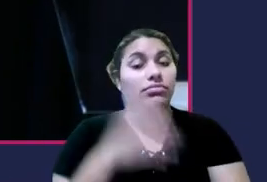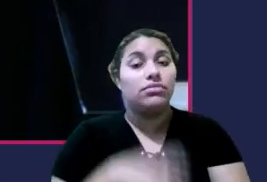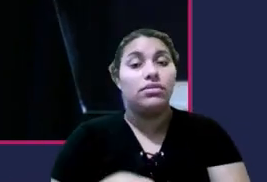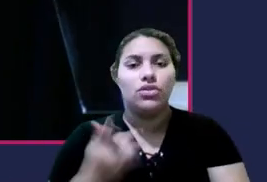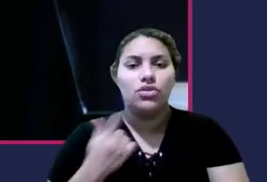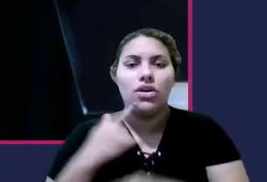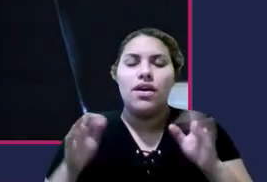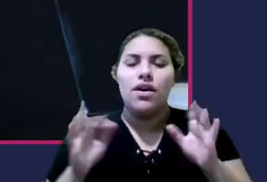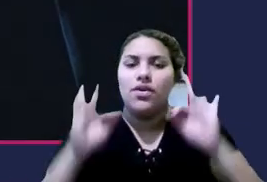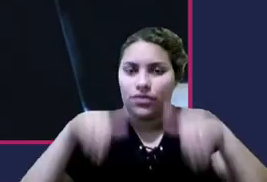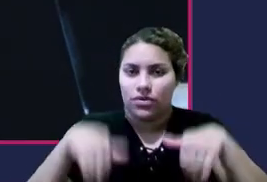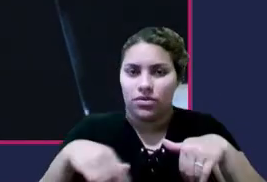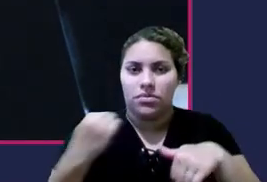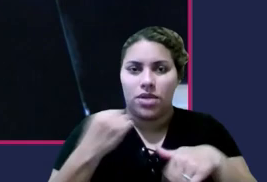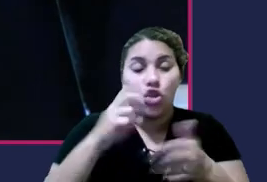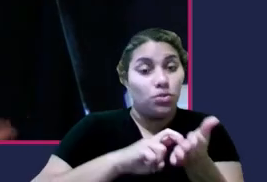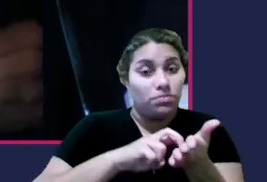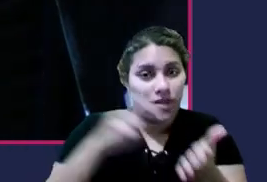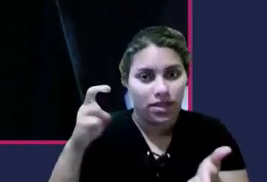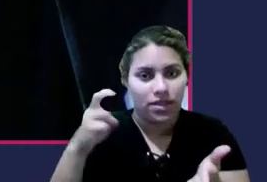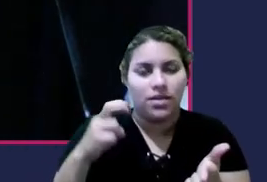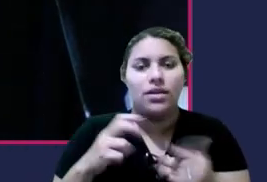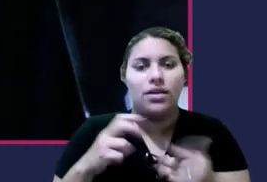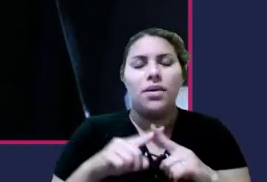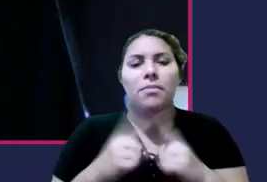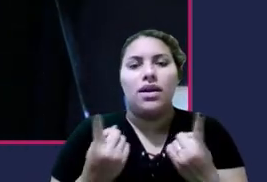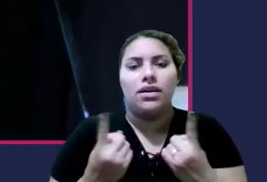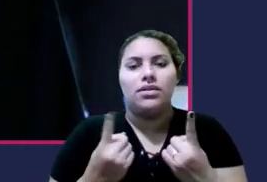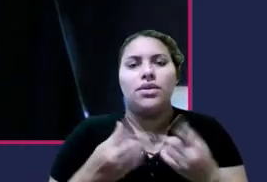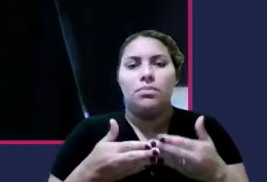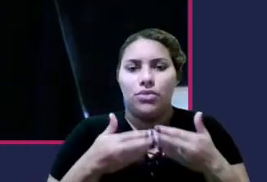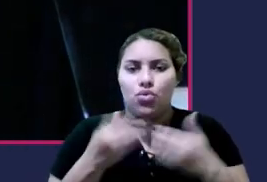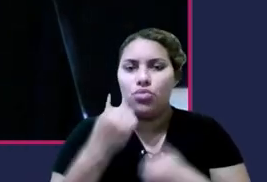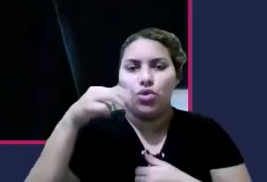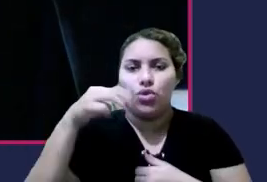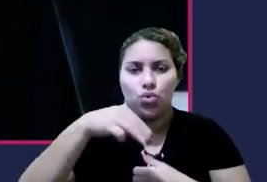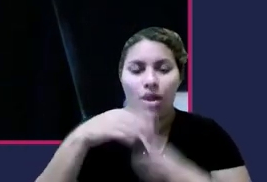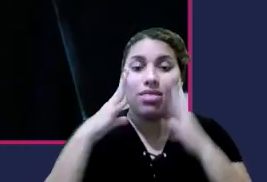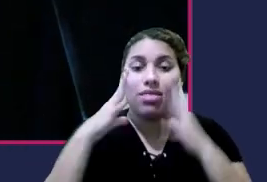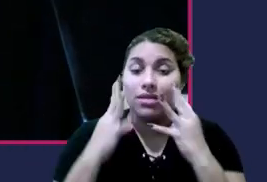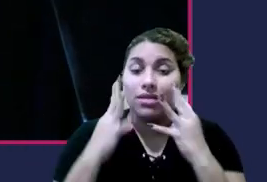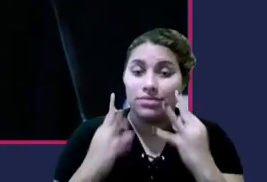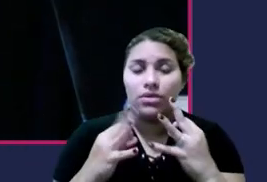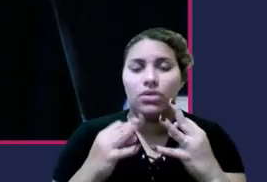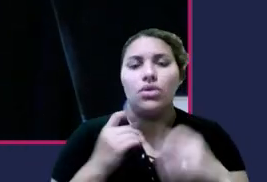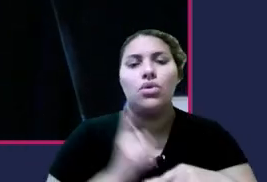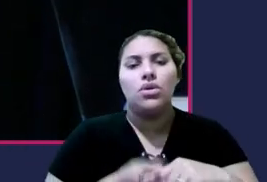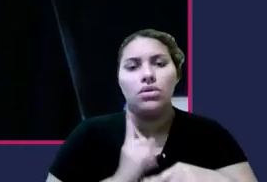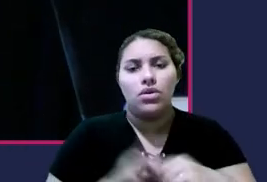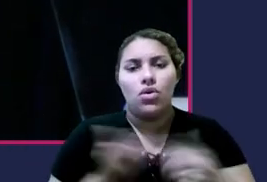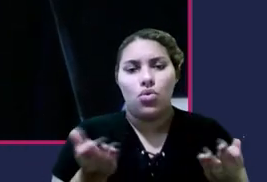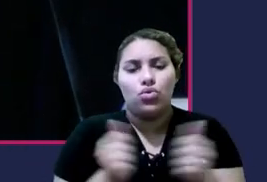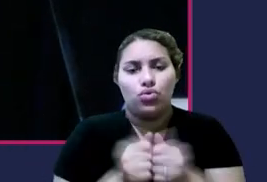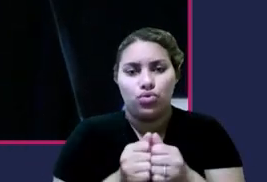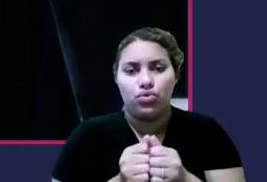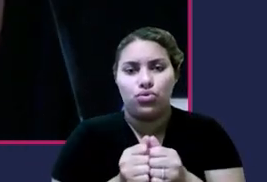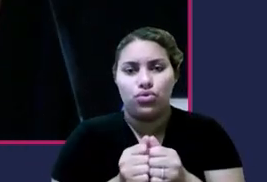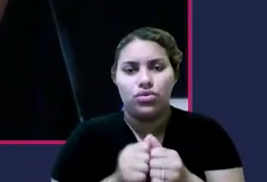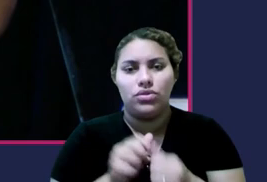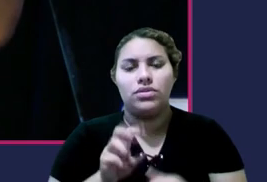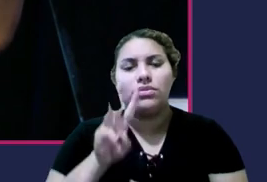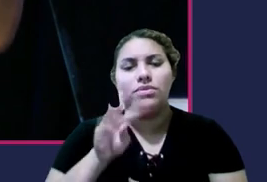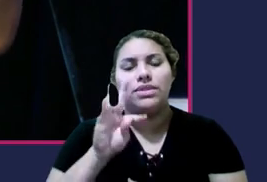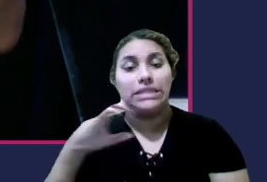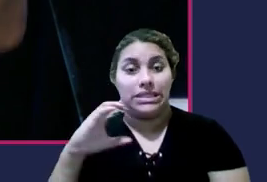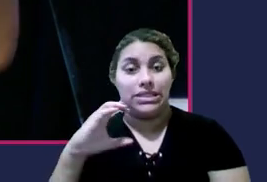Okay. We came to the end of this morning's plan, but just a quick second before you